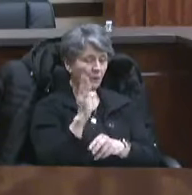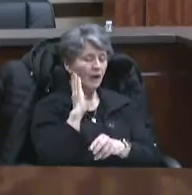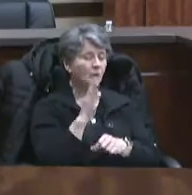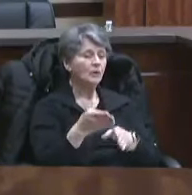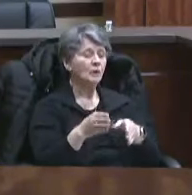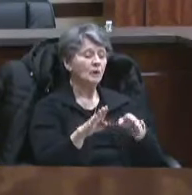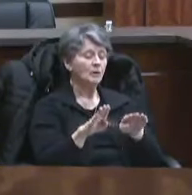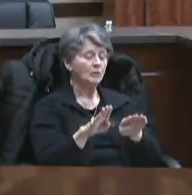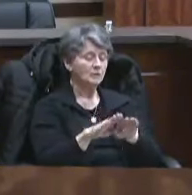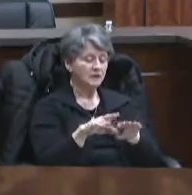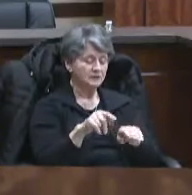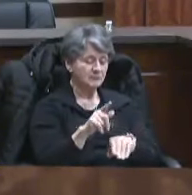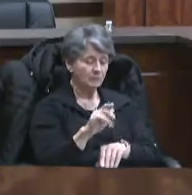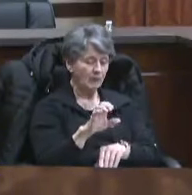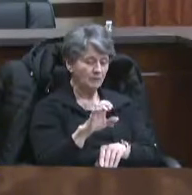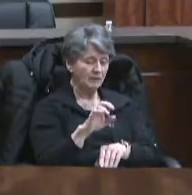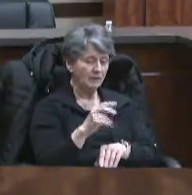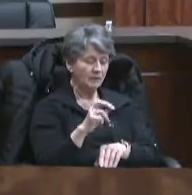I'll close the public hearing at